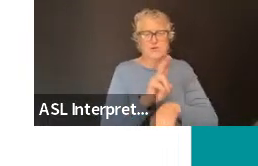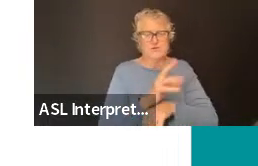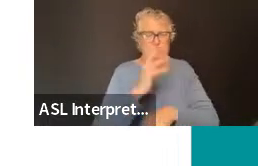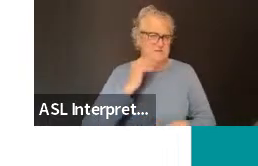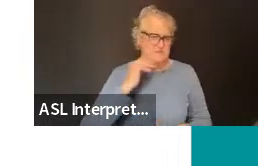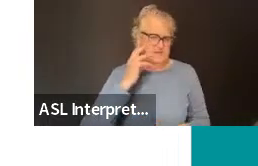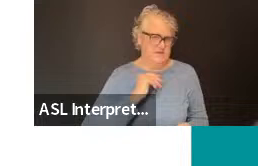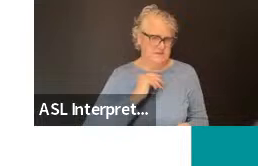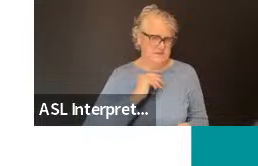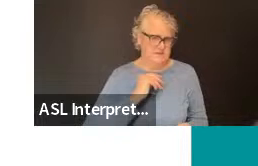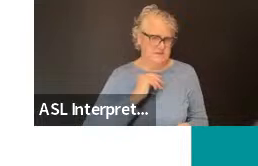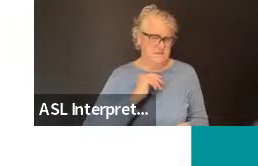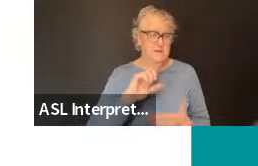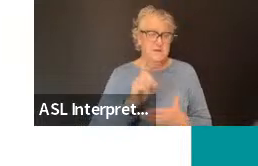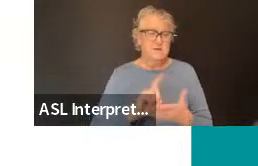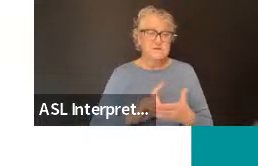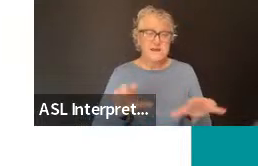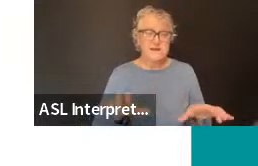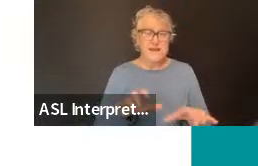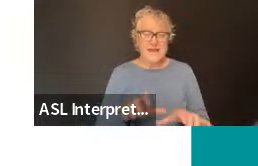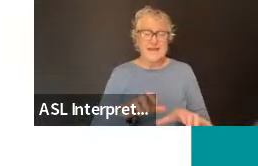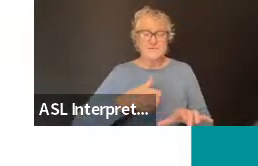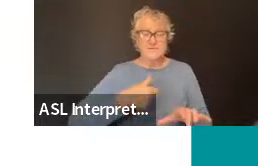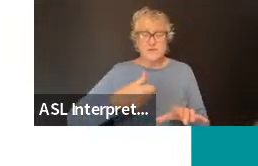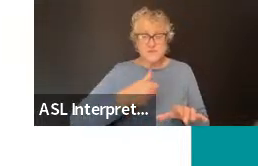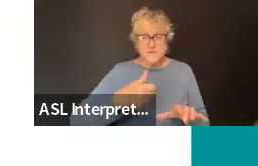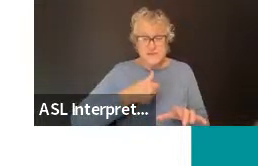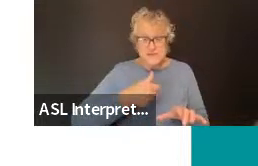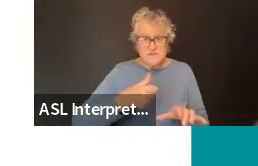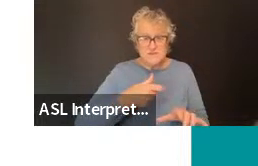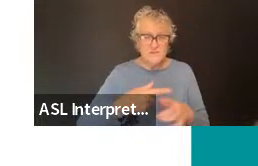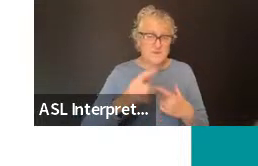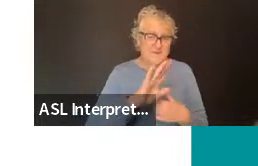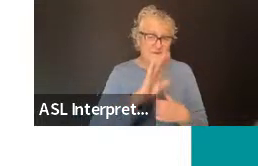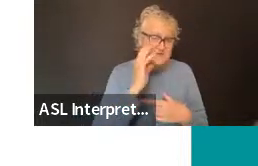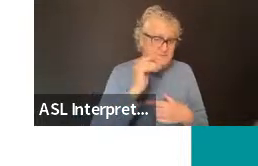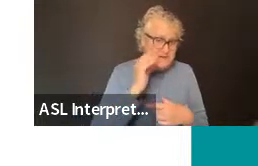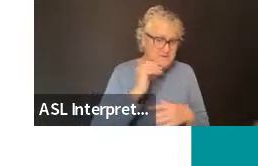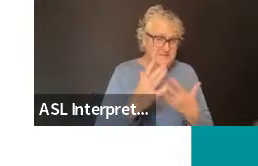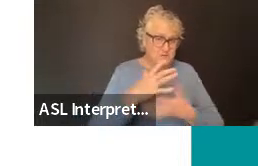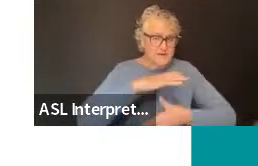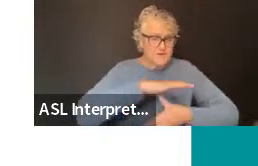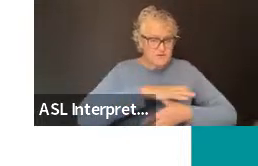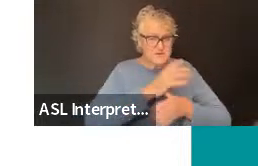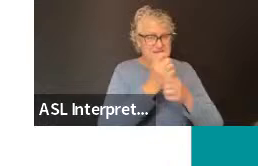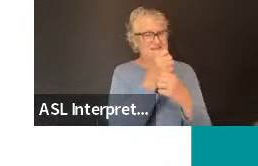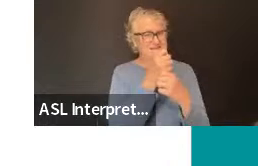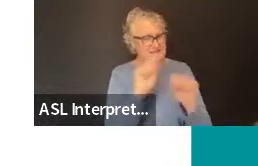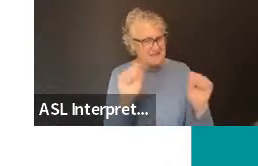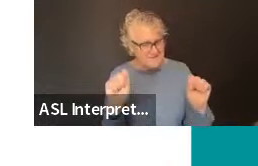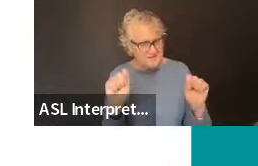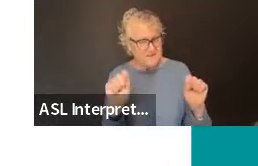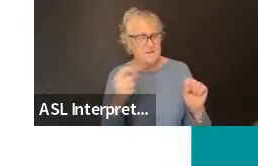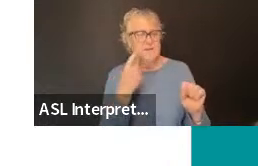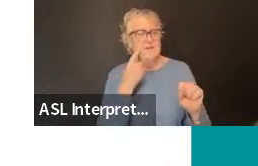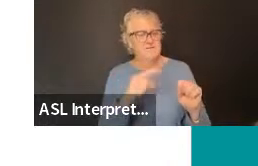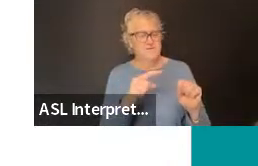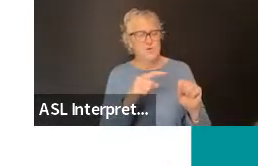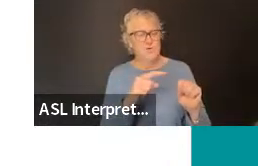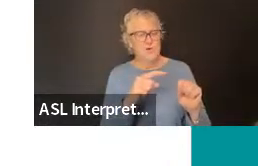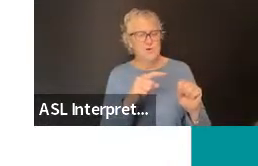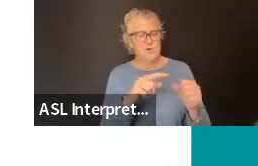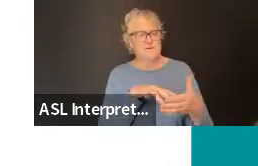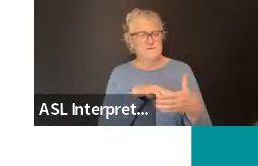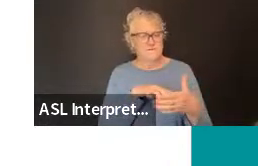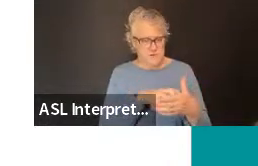network to new facilities. Consideration for cost analysis for financial and feasible implementation. Design